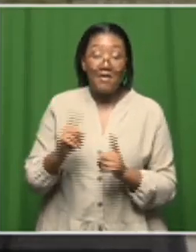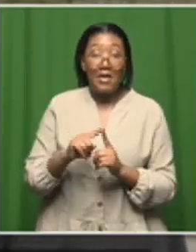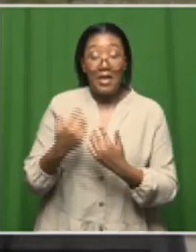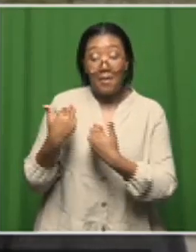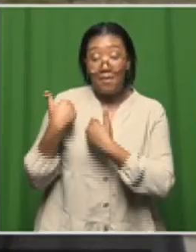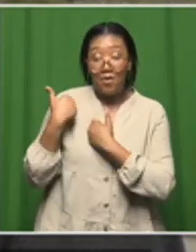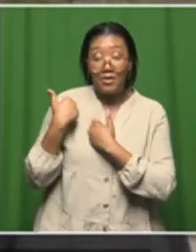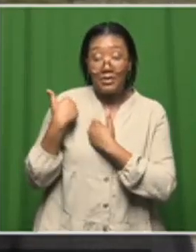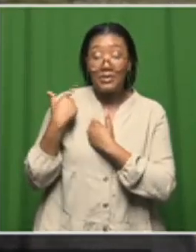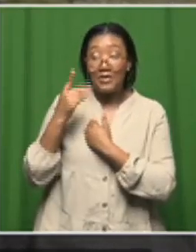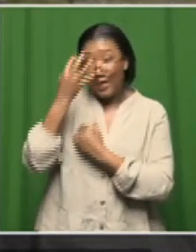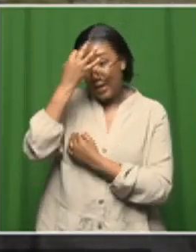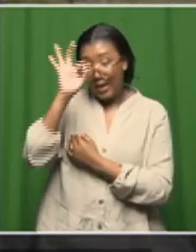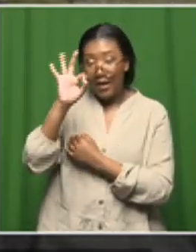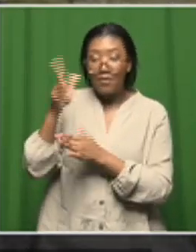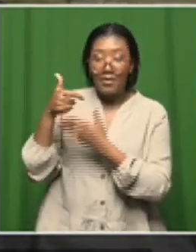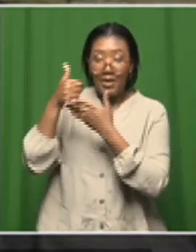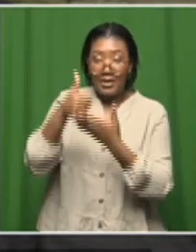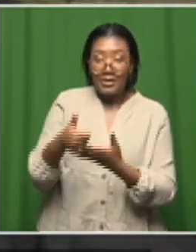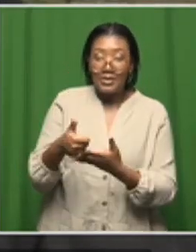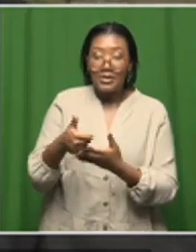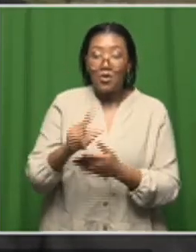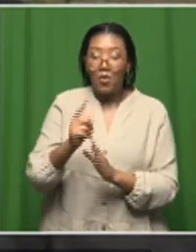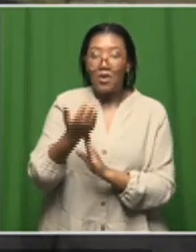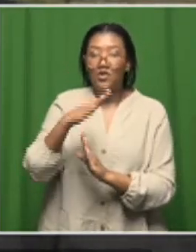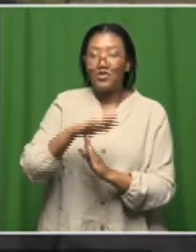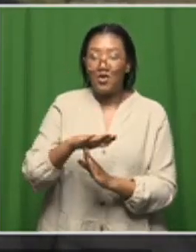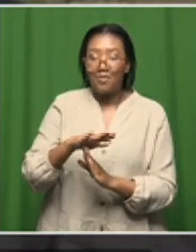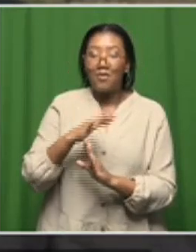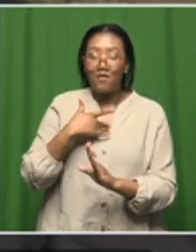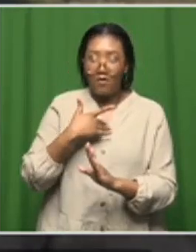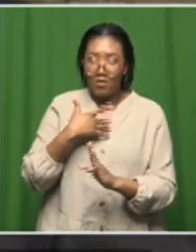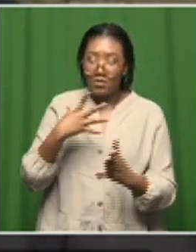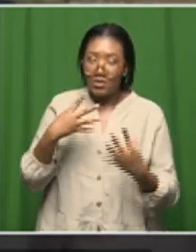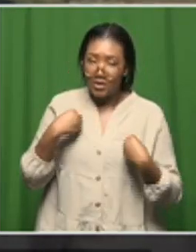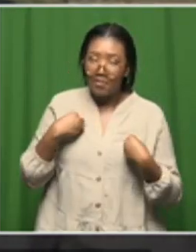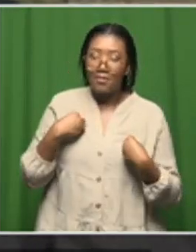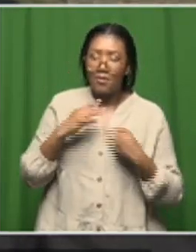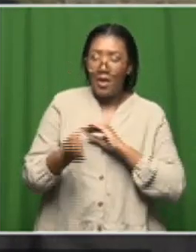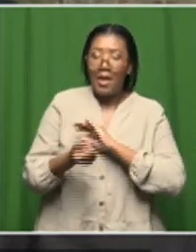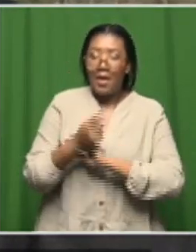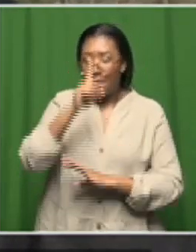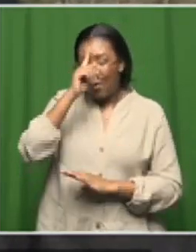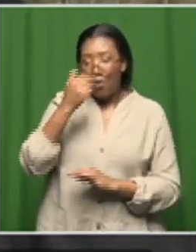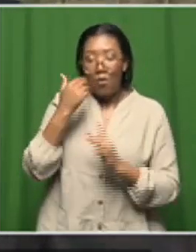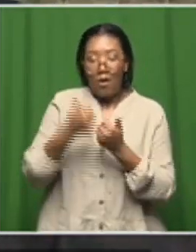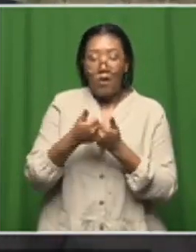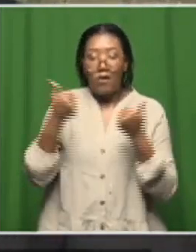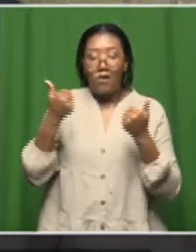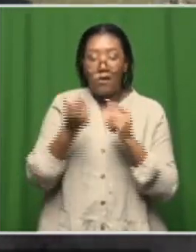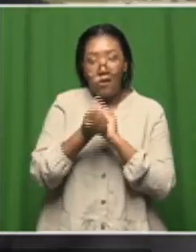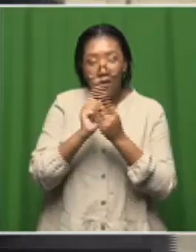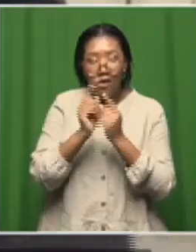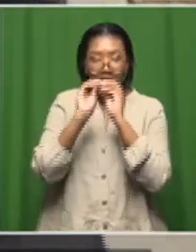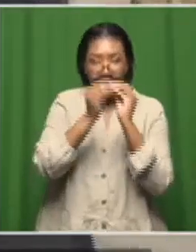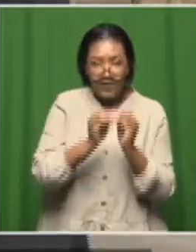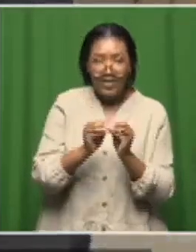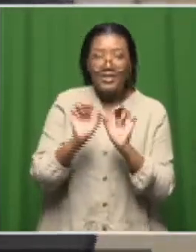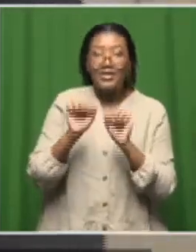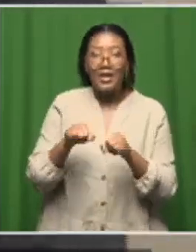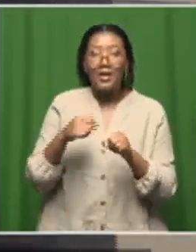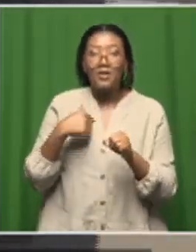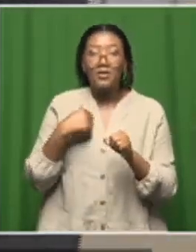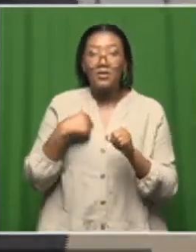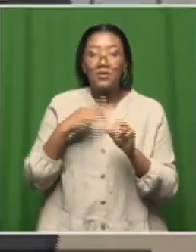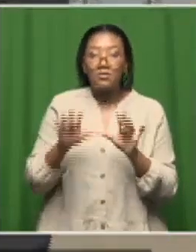responsibility as government is first and foremost is to acknowledge the injustices of the past so that we can move forward